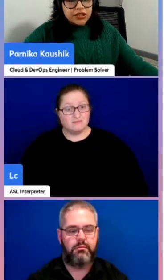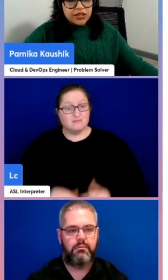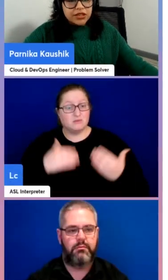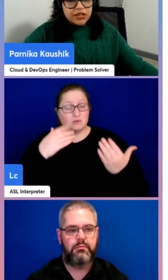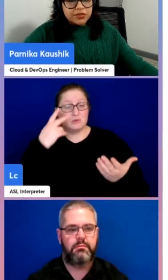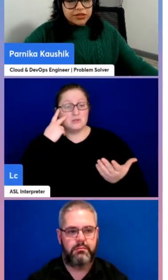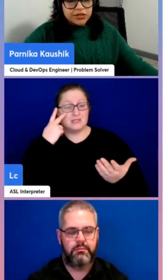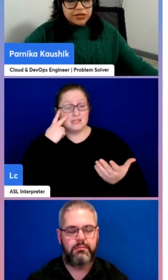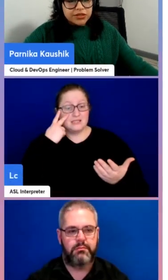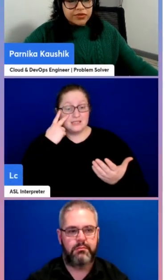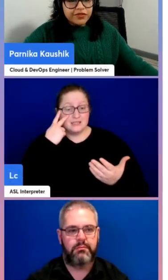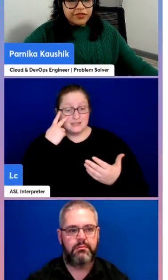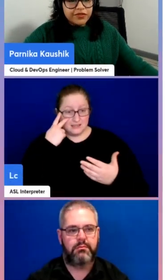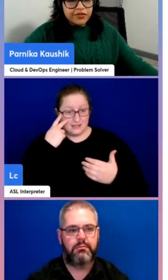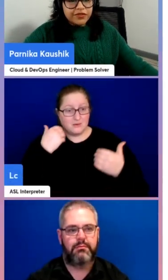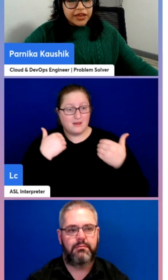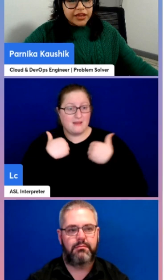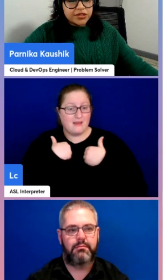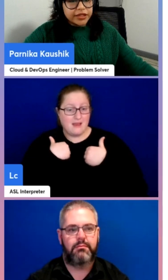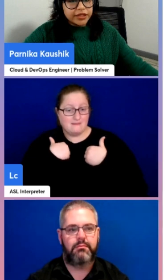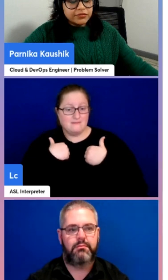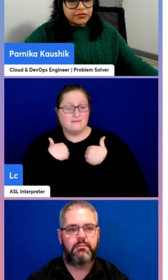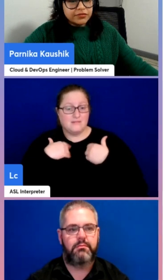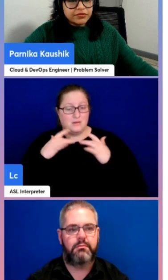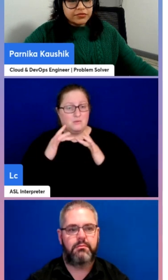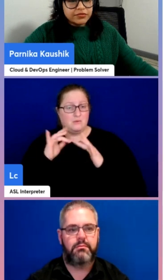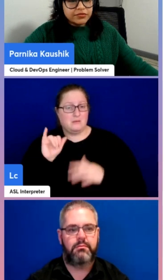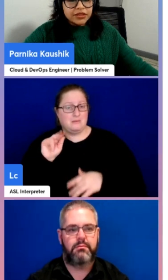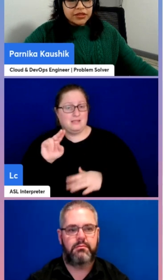the AWS environment, we have a web instance now